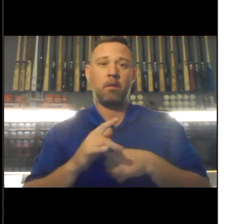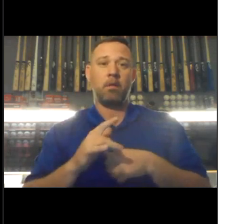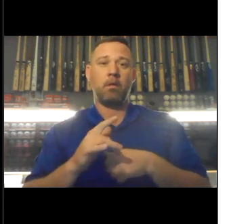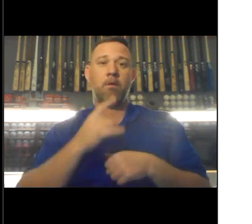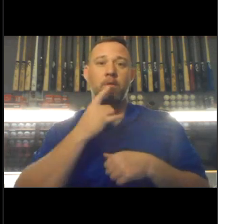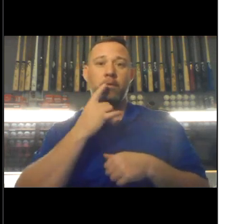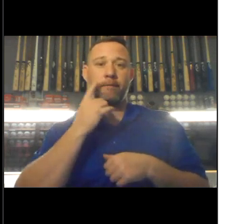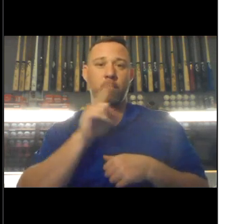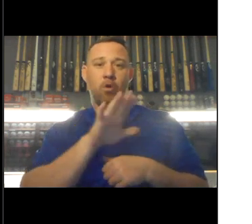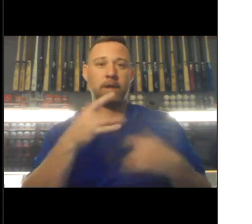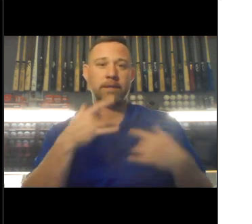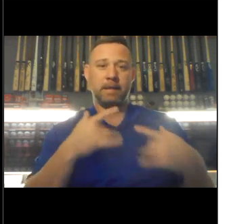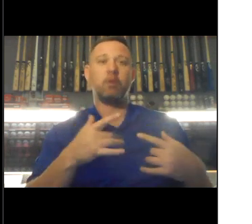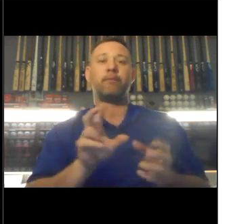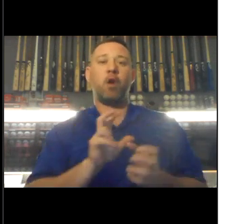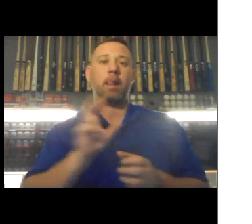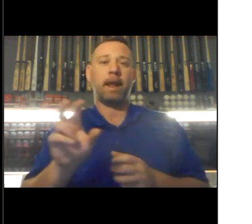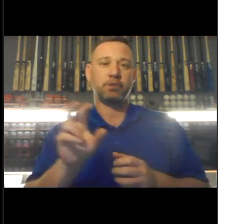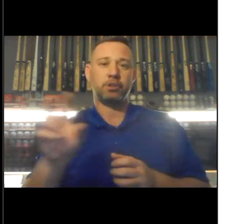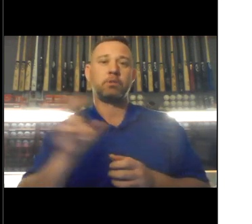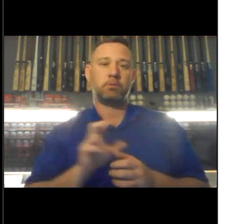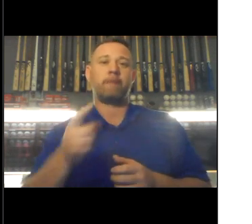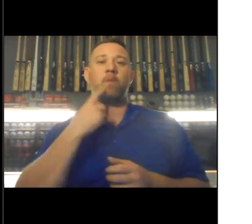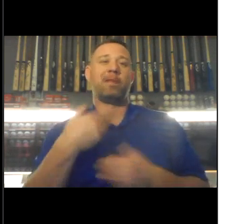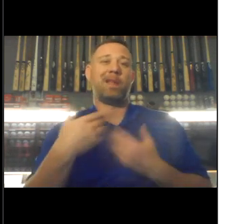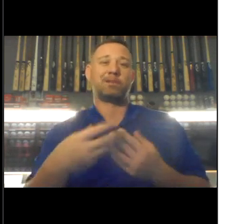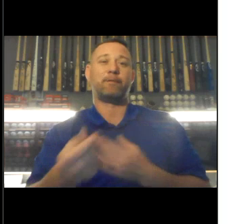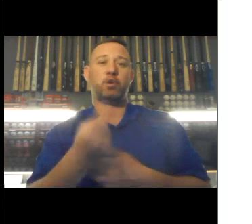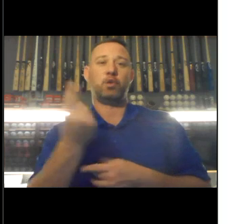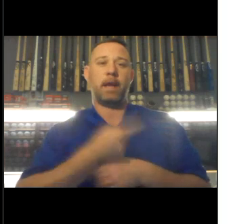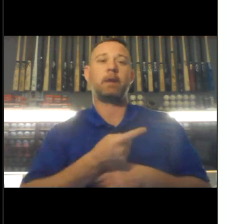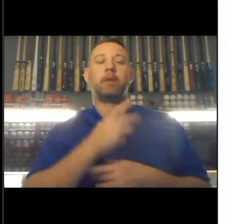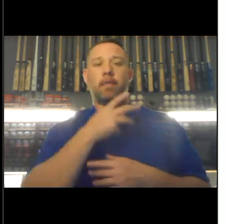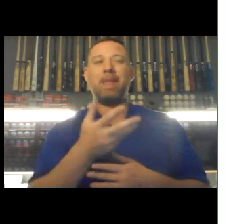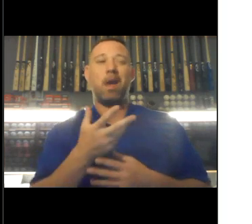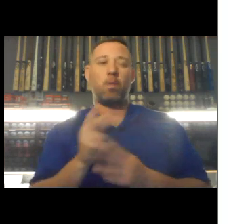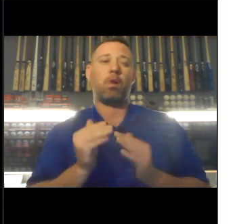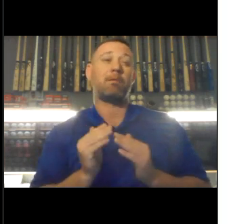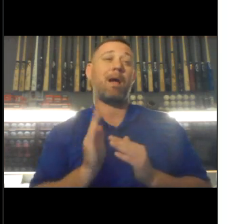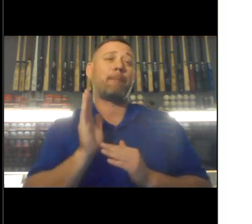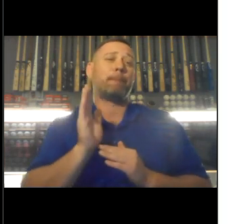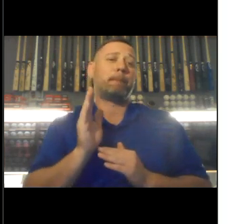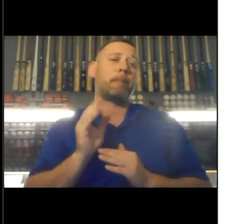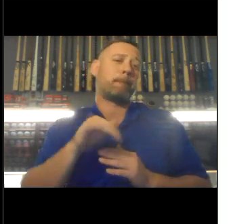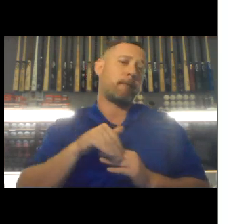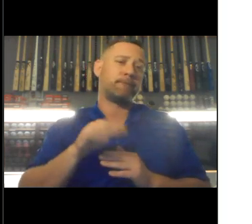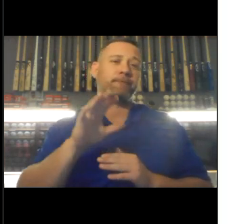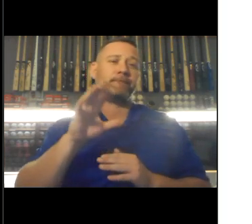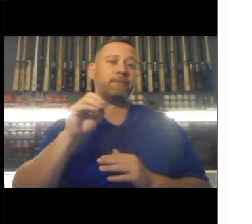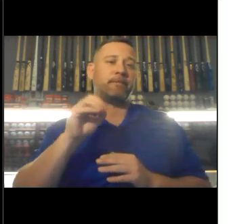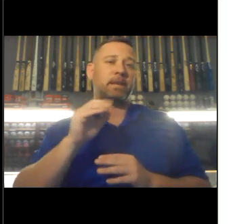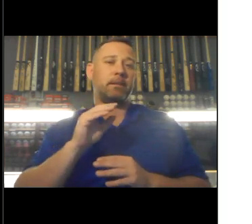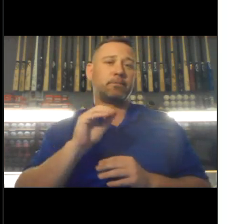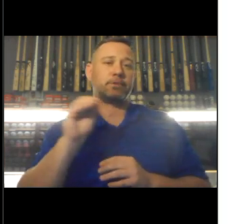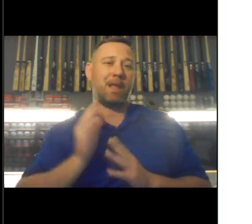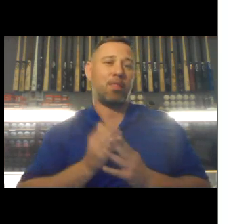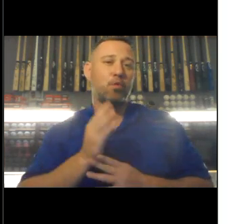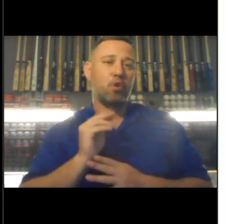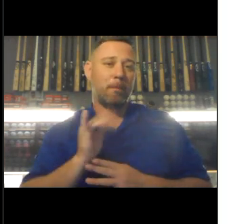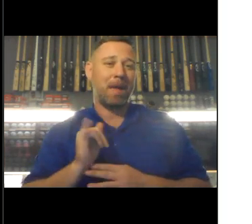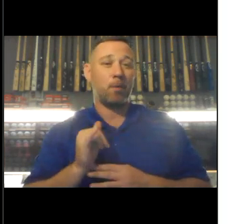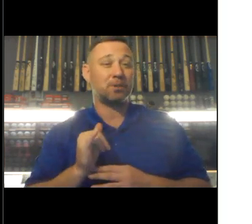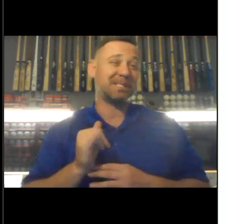your consideration to be allocated over the next couple of days, and that will bring us up a little bit over 50% through May, which again is still a bit